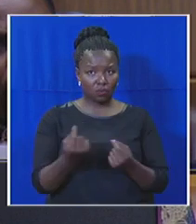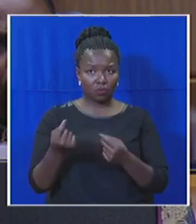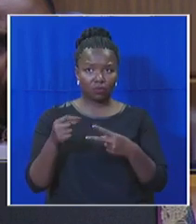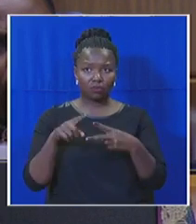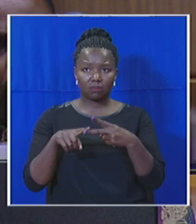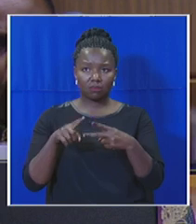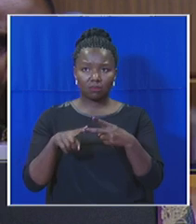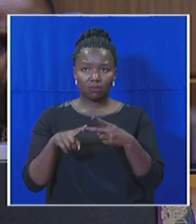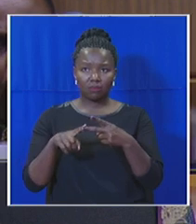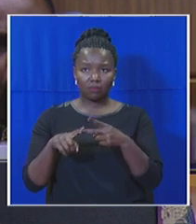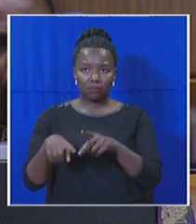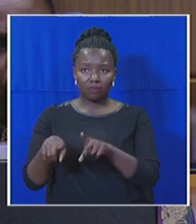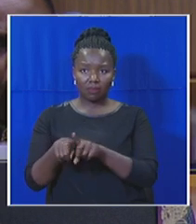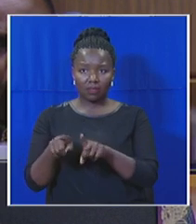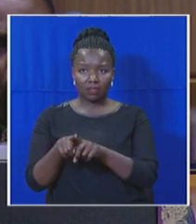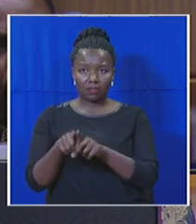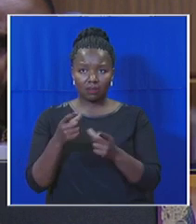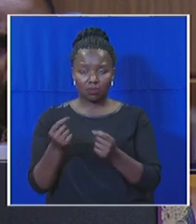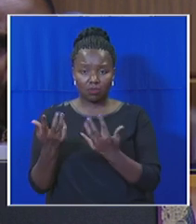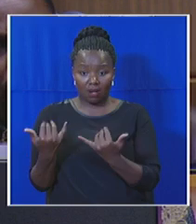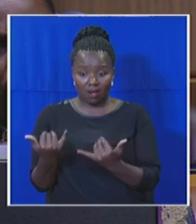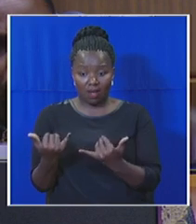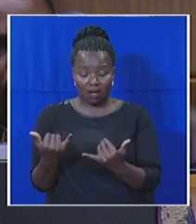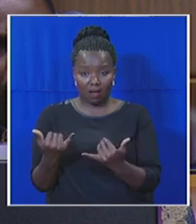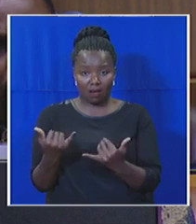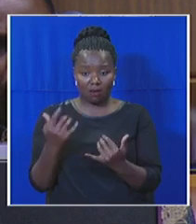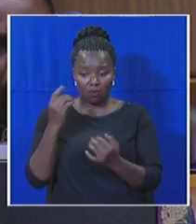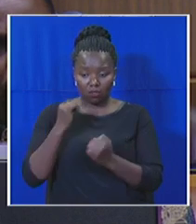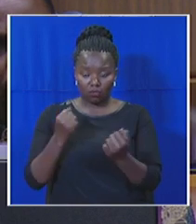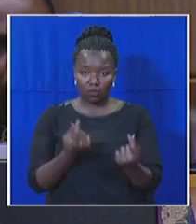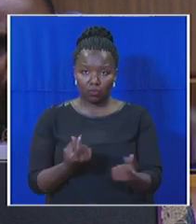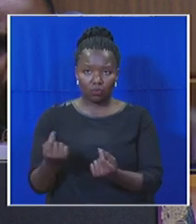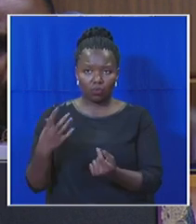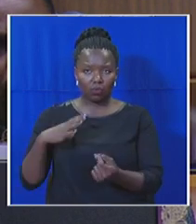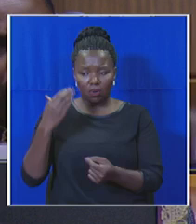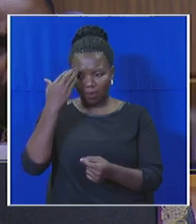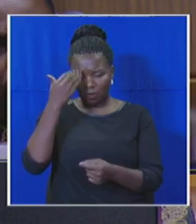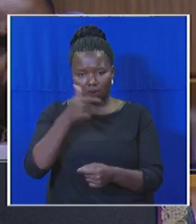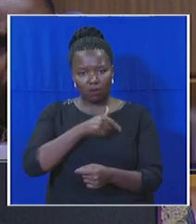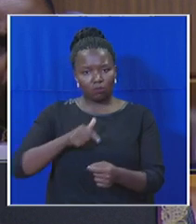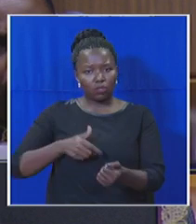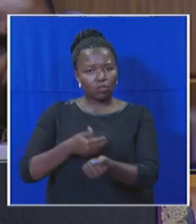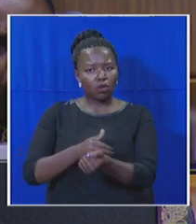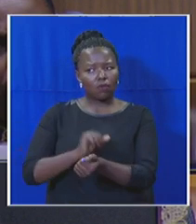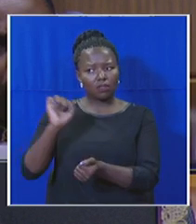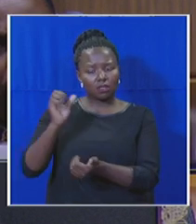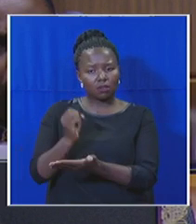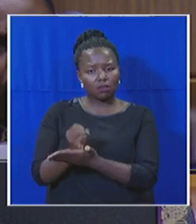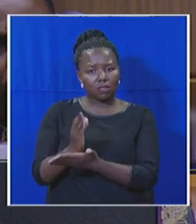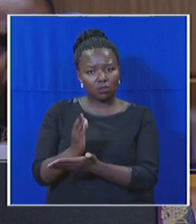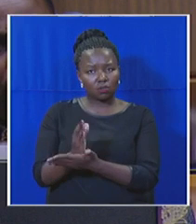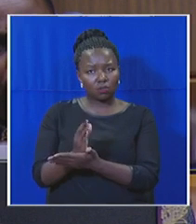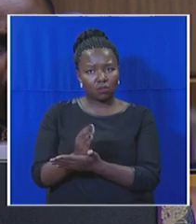risk reduction and strategies option manage the drought. How will the presidency assist in ensuring that government